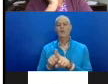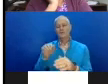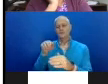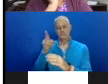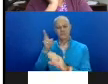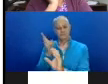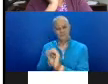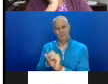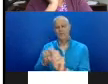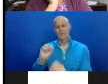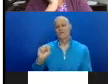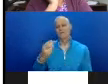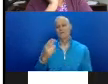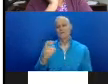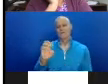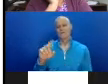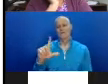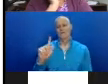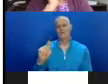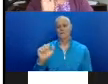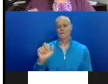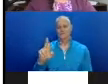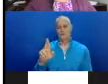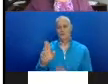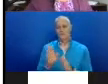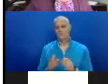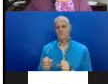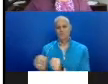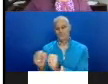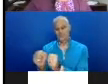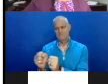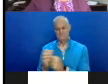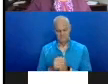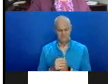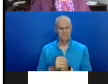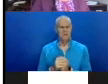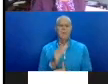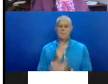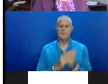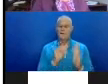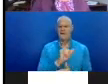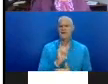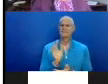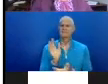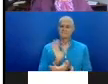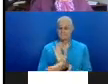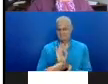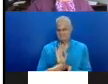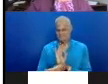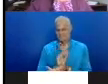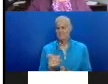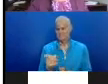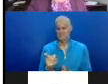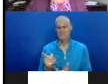time period. And so part of what what she wanted to